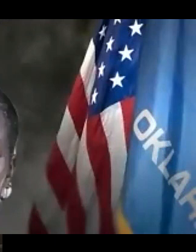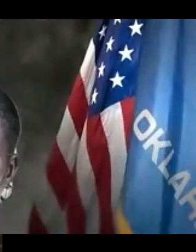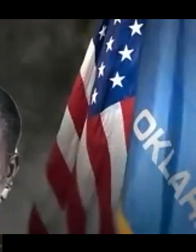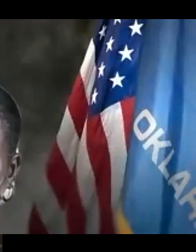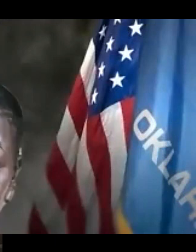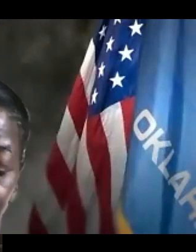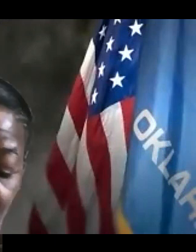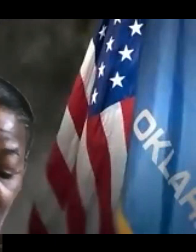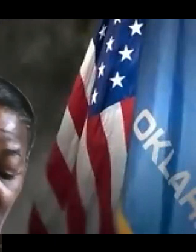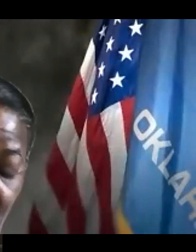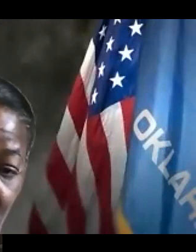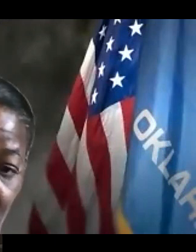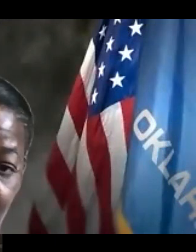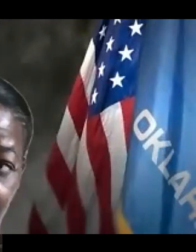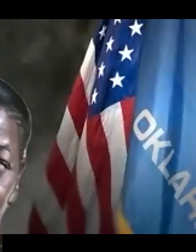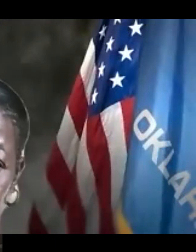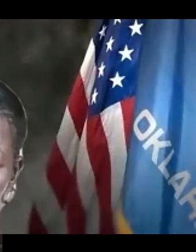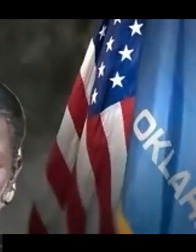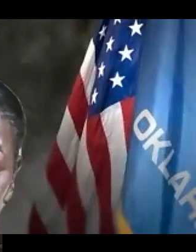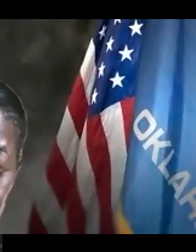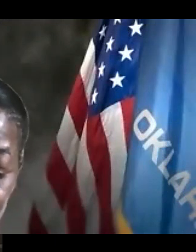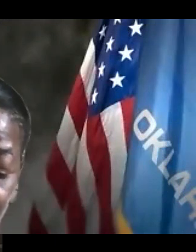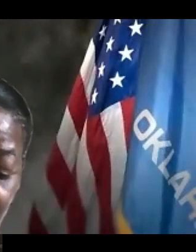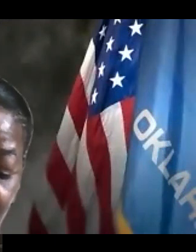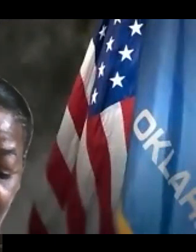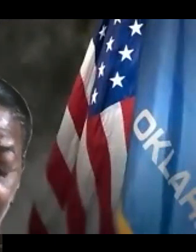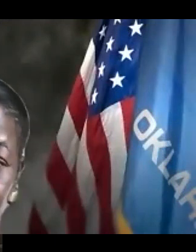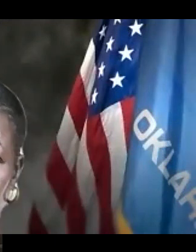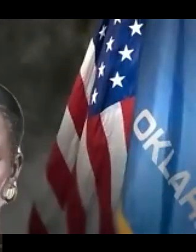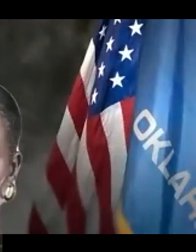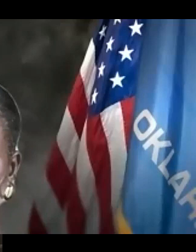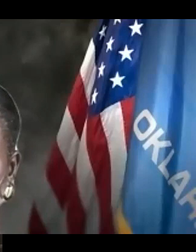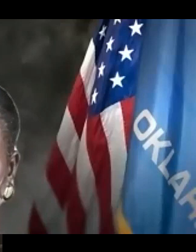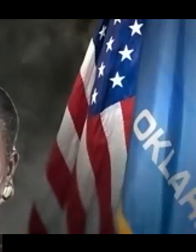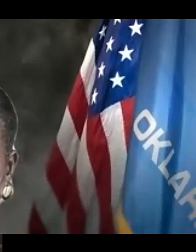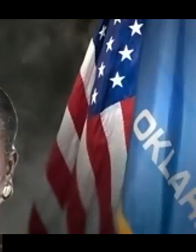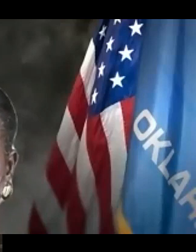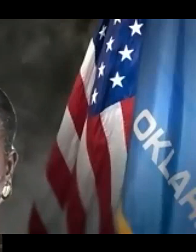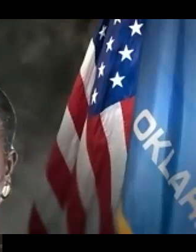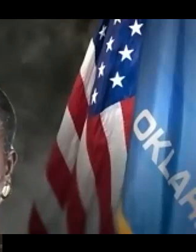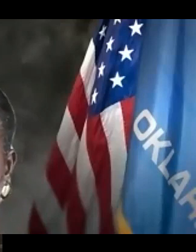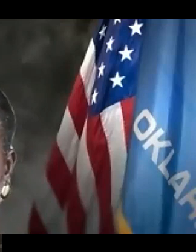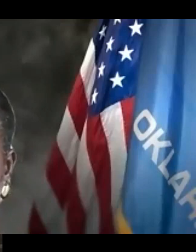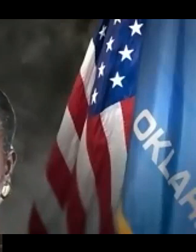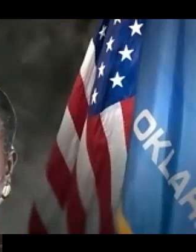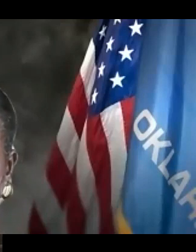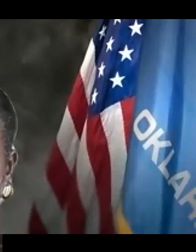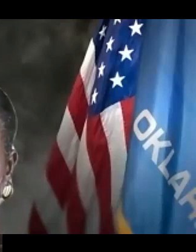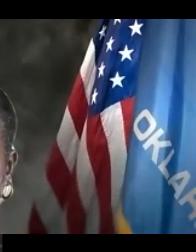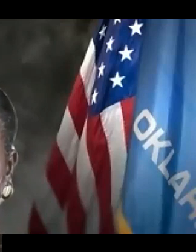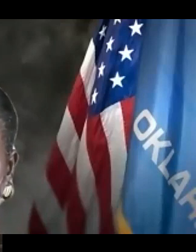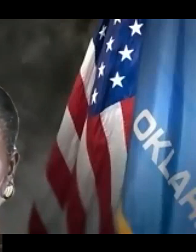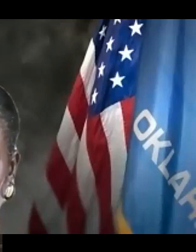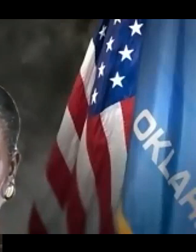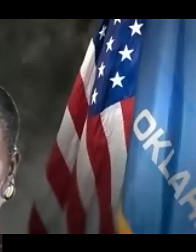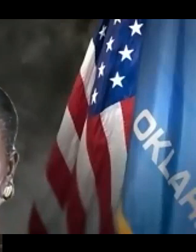rate. Our cost is somewhere, when you look at a PPS1 rate, depending on how often